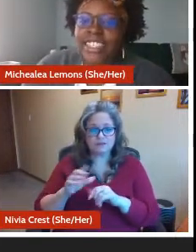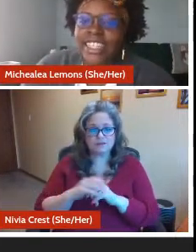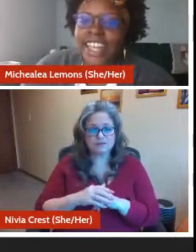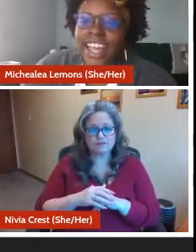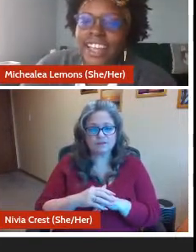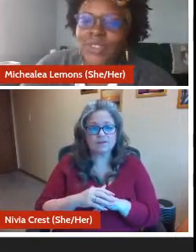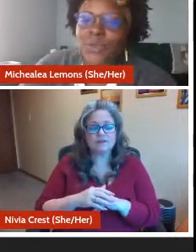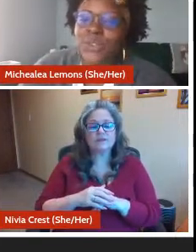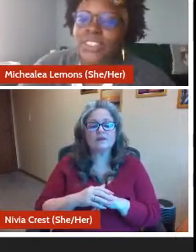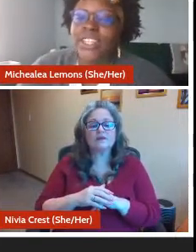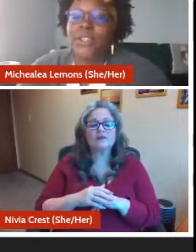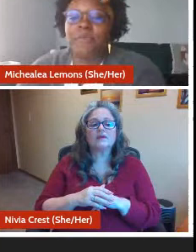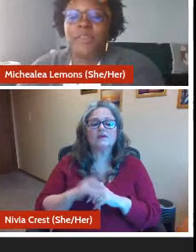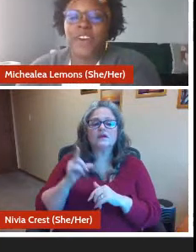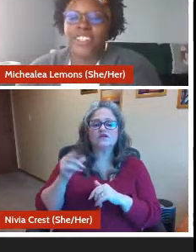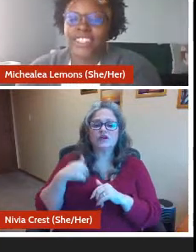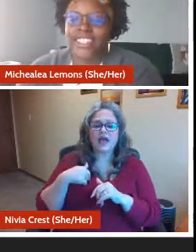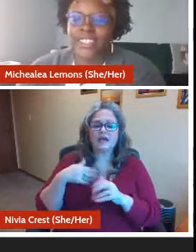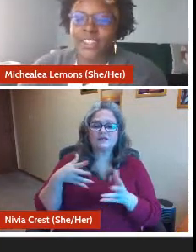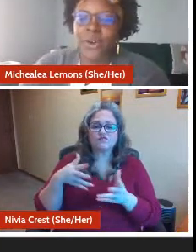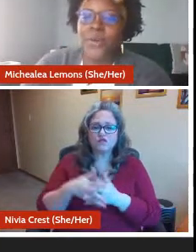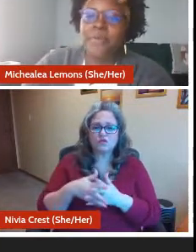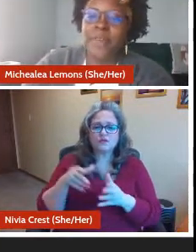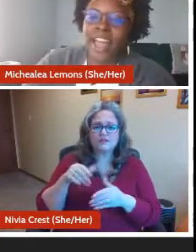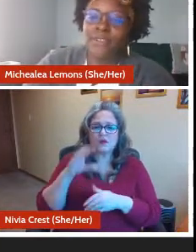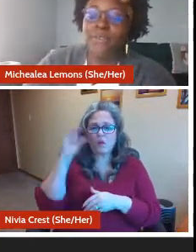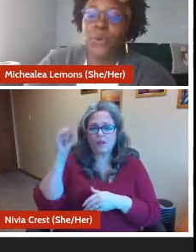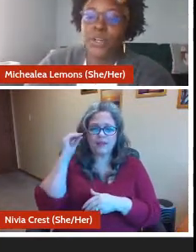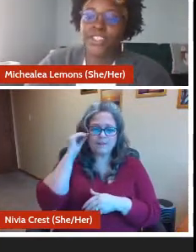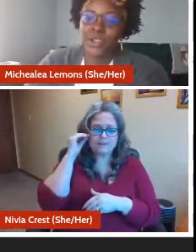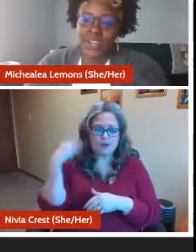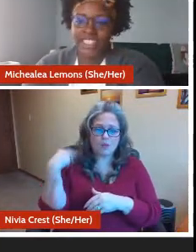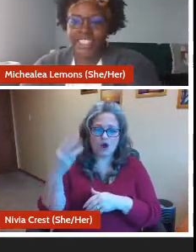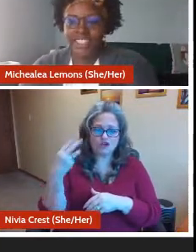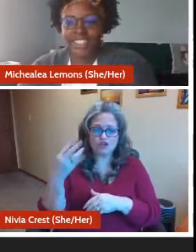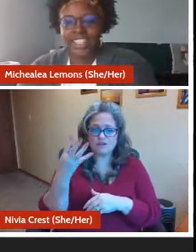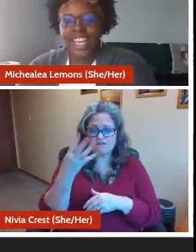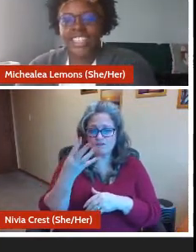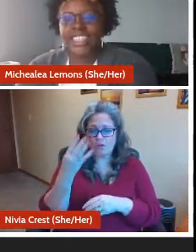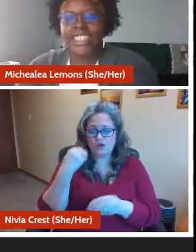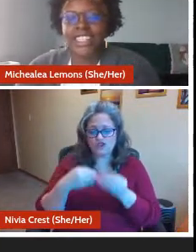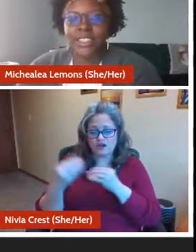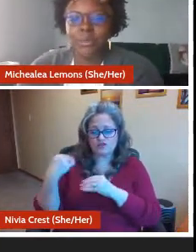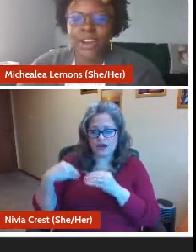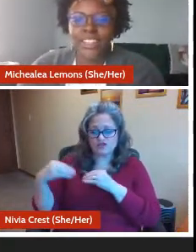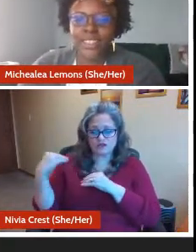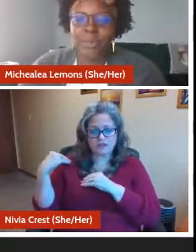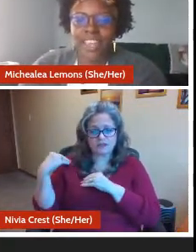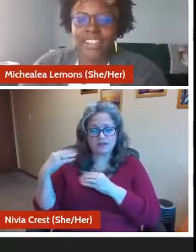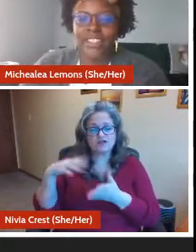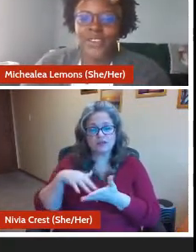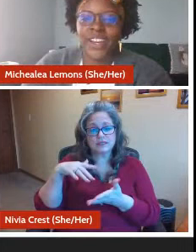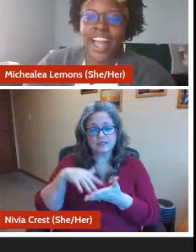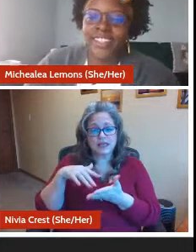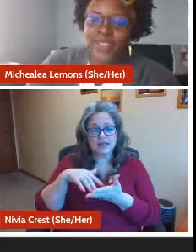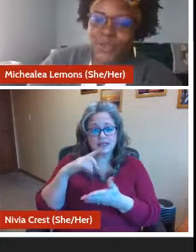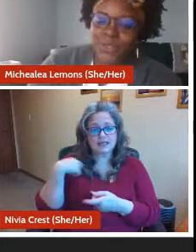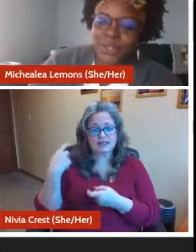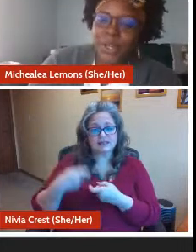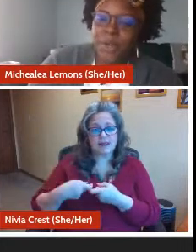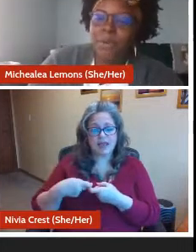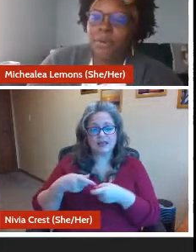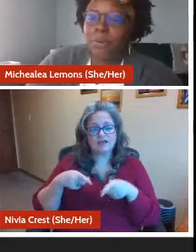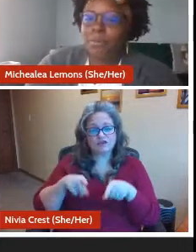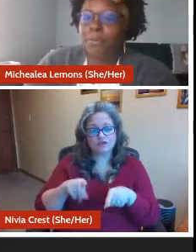Aisha Harrison has roots in Olympia, Washington, going back 4 generations. She studied abroad in Spain during high